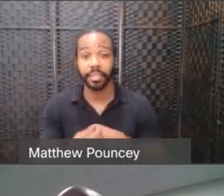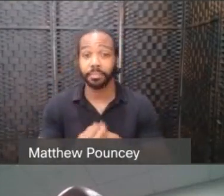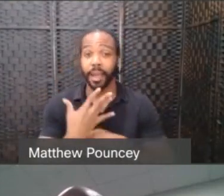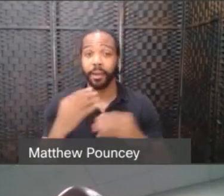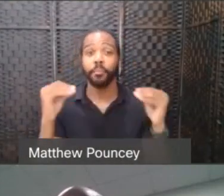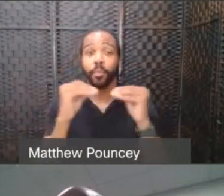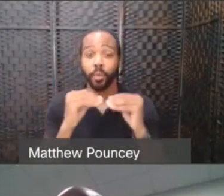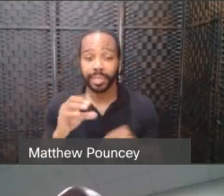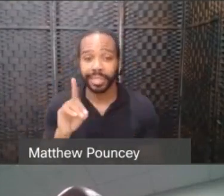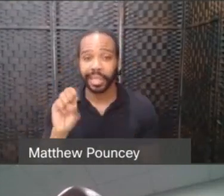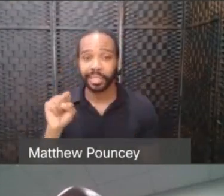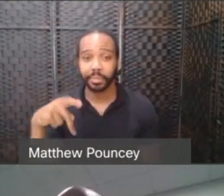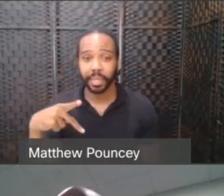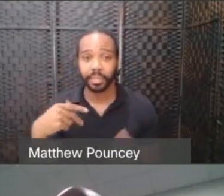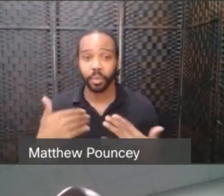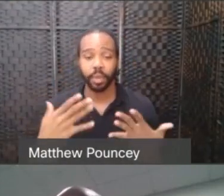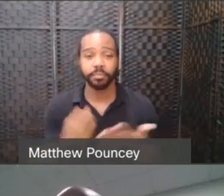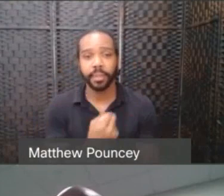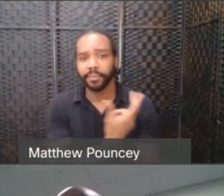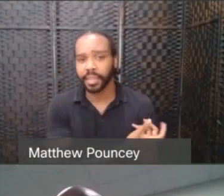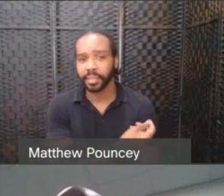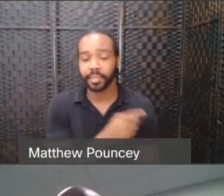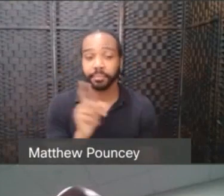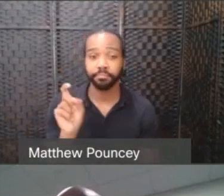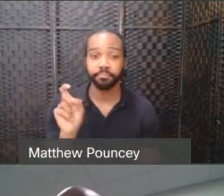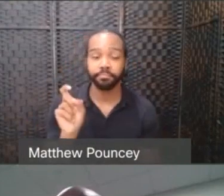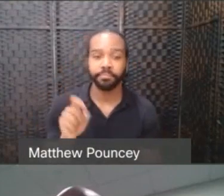to get vaccinated?